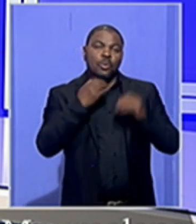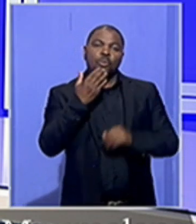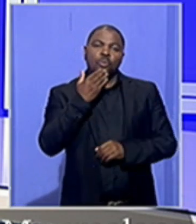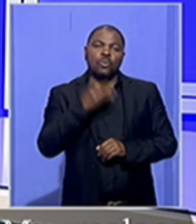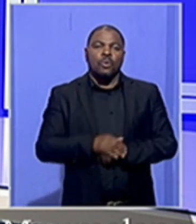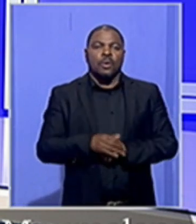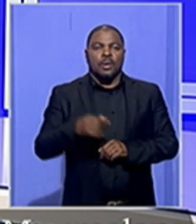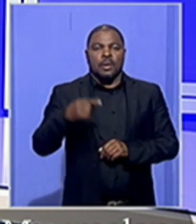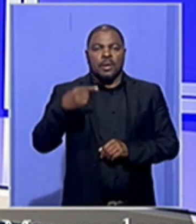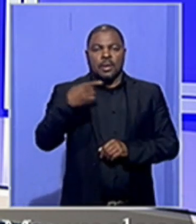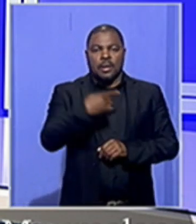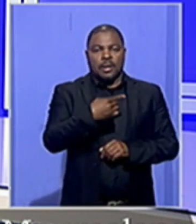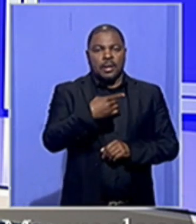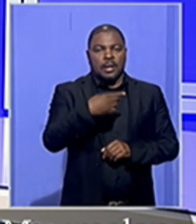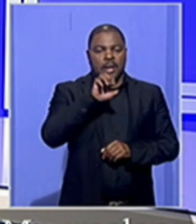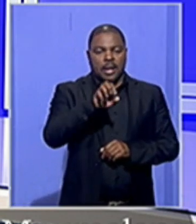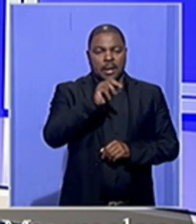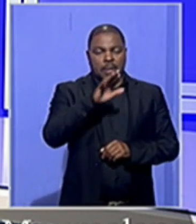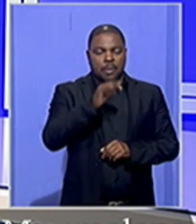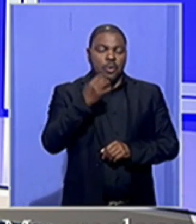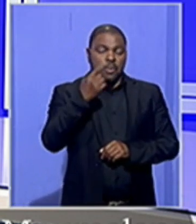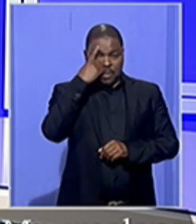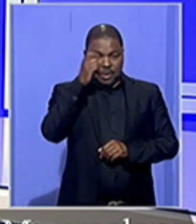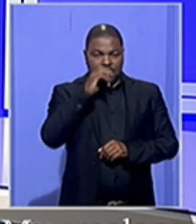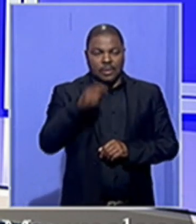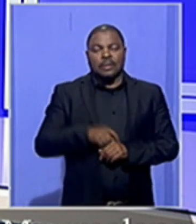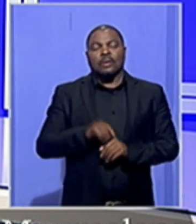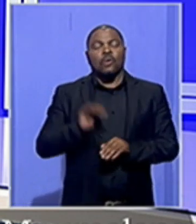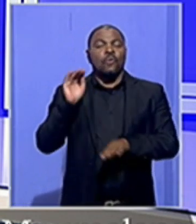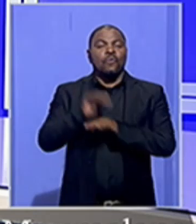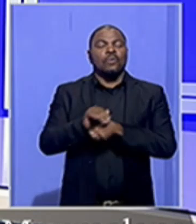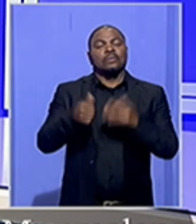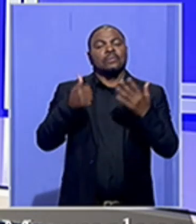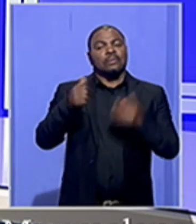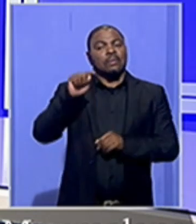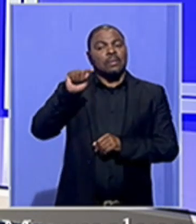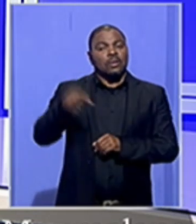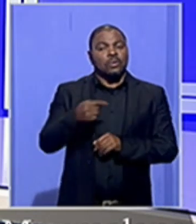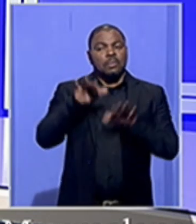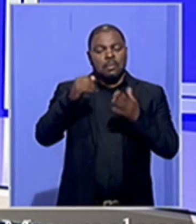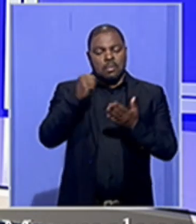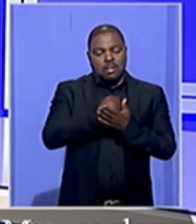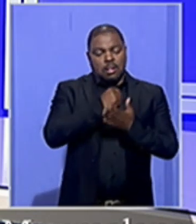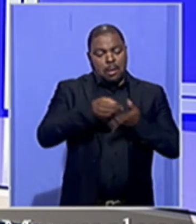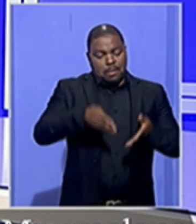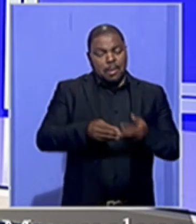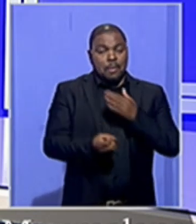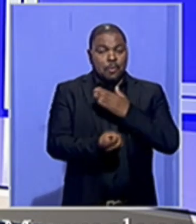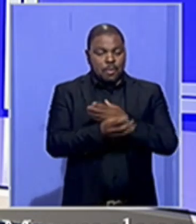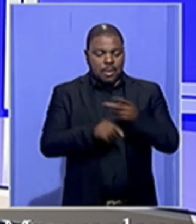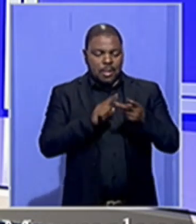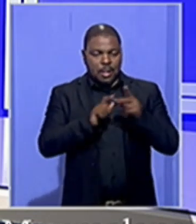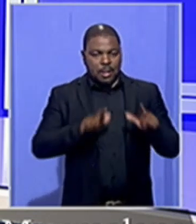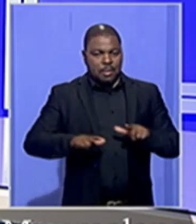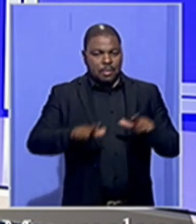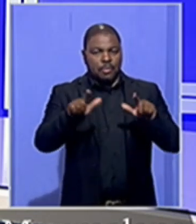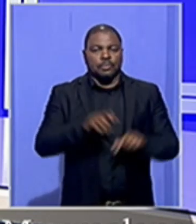Gema, ke baagi ba Mozambique ba feta dikete di thataro ba ba ikwadiseditseng ditlhopho kwa Mpumalanga le Limpopo.